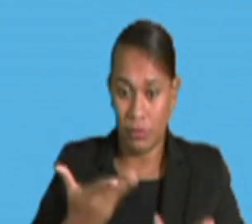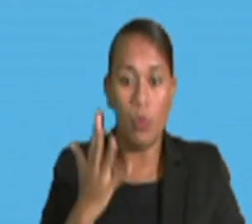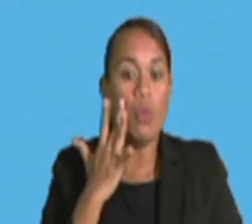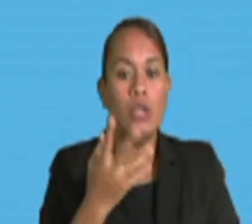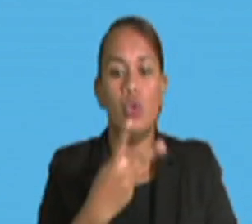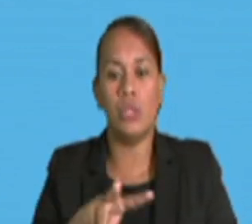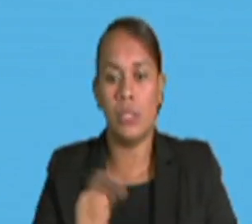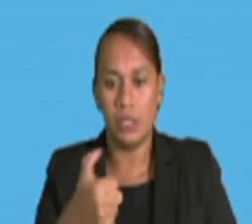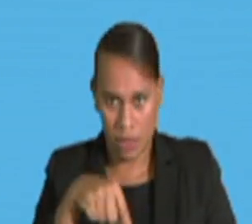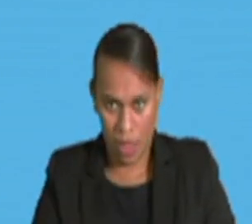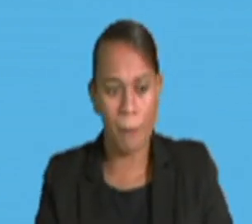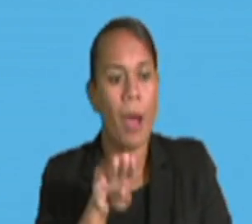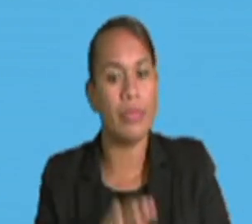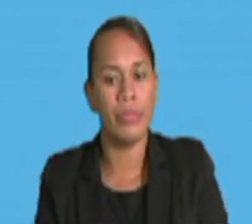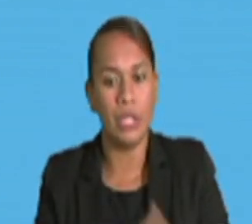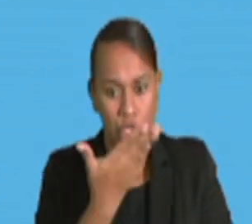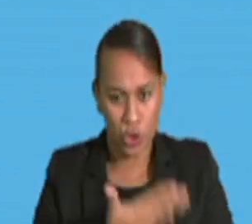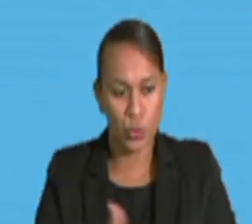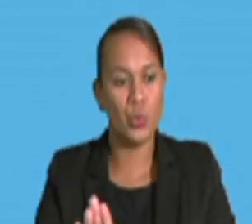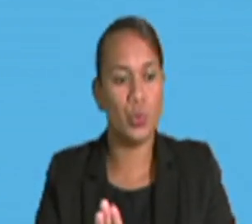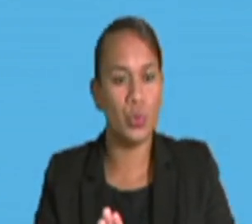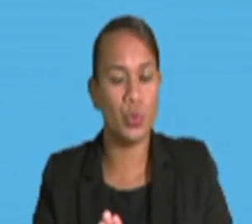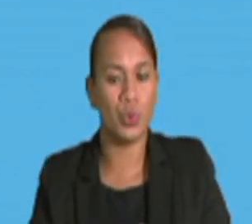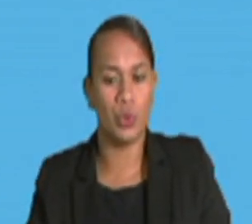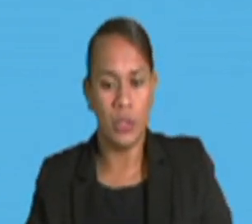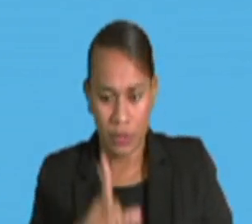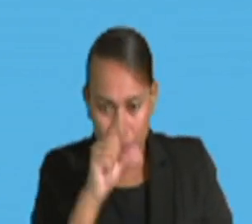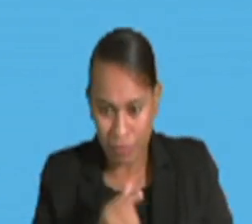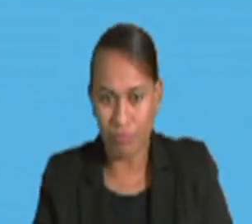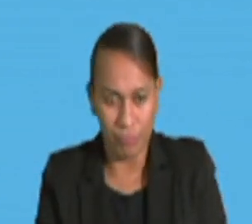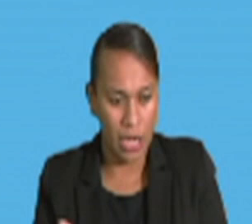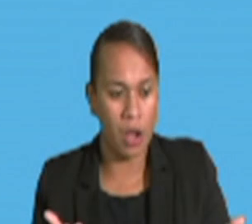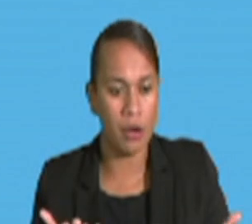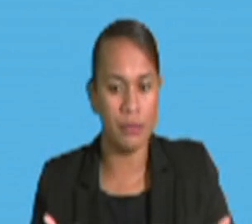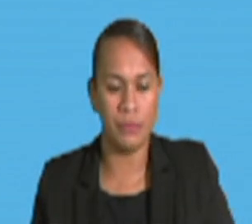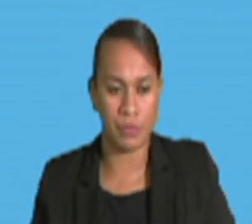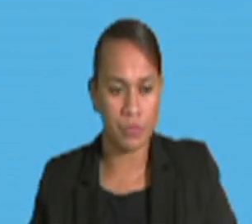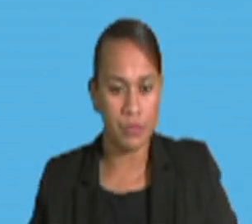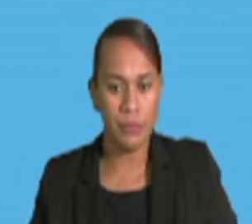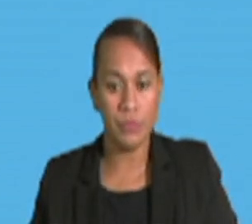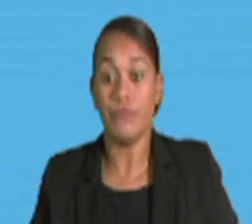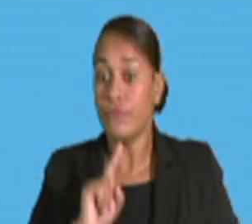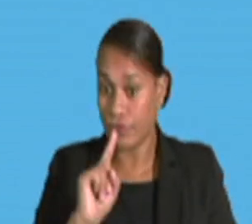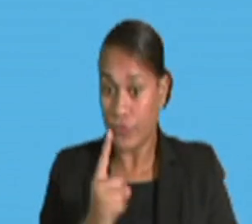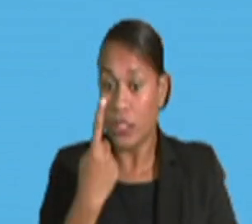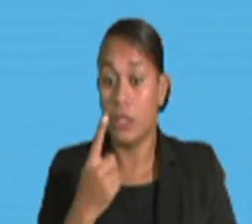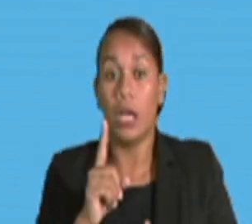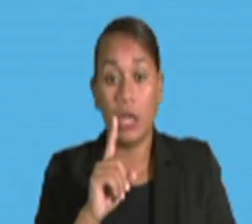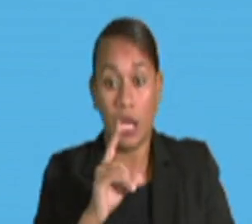month. Also, Mr. Speaker, for the first time ever, the Department of Immigration is